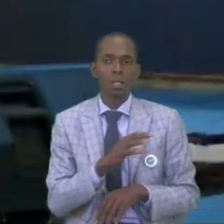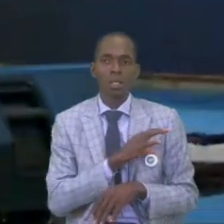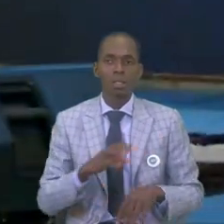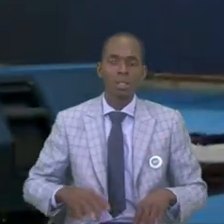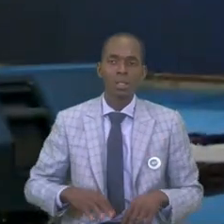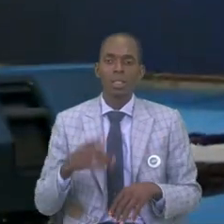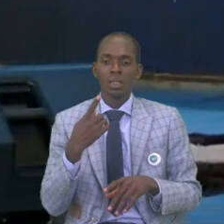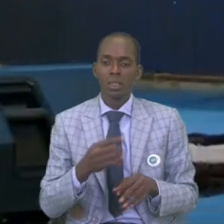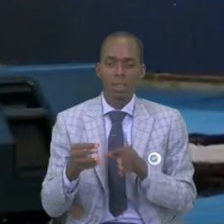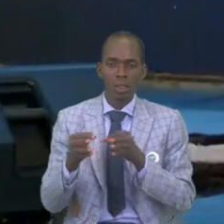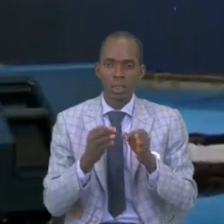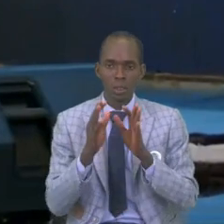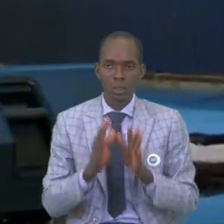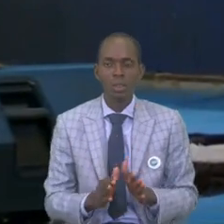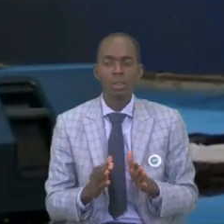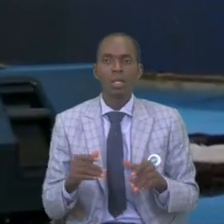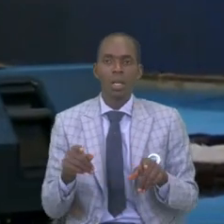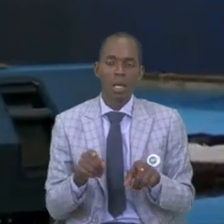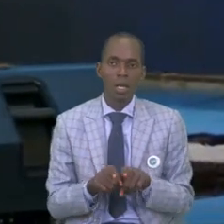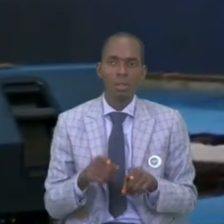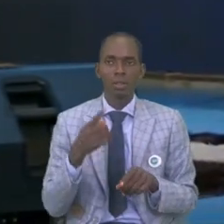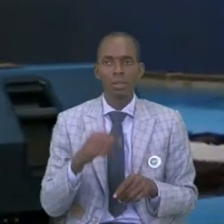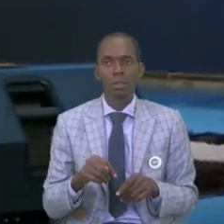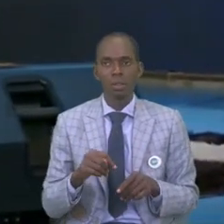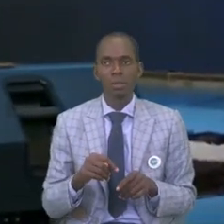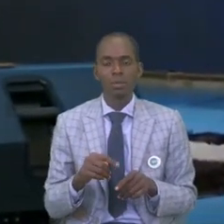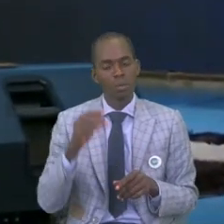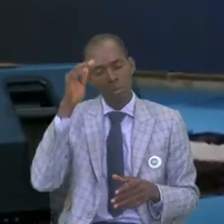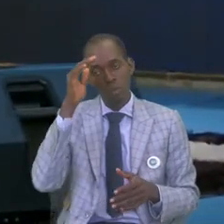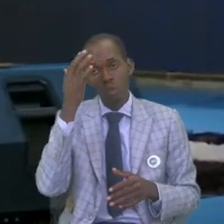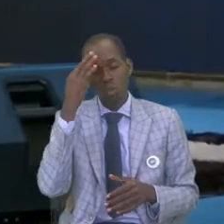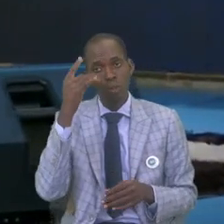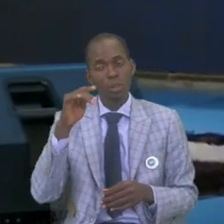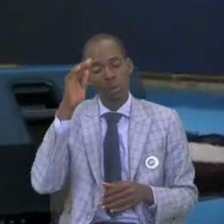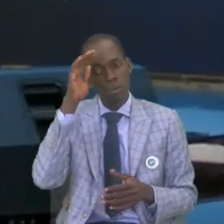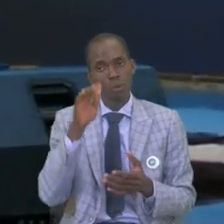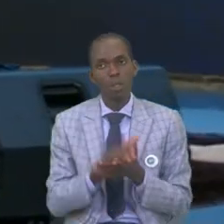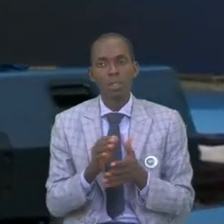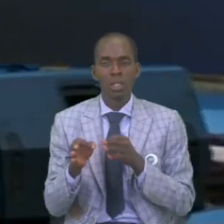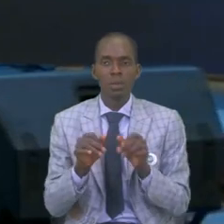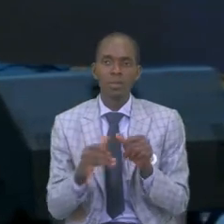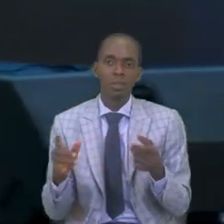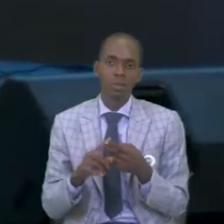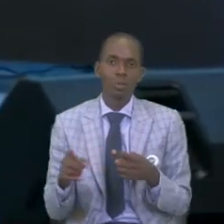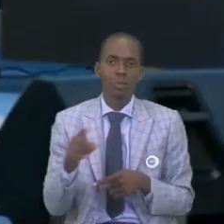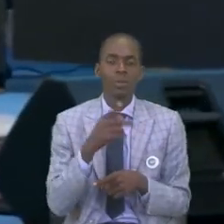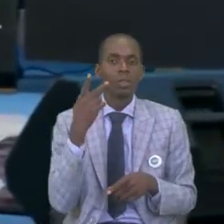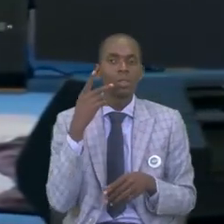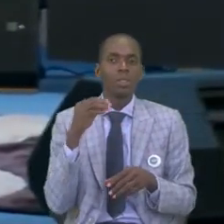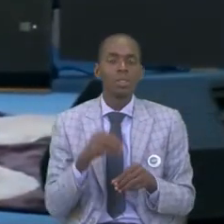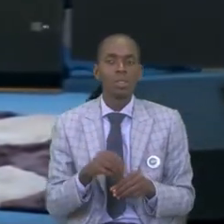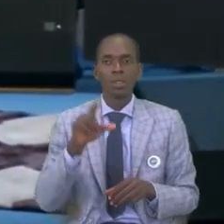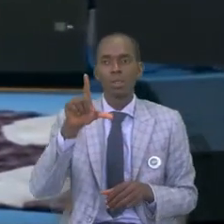expositor, as the bridegroom, he now exposes everything to you. We're looking at Luke chapter 24. In Luke